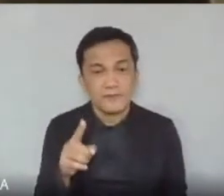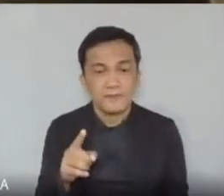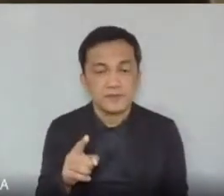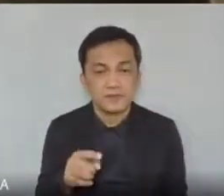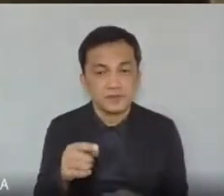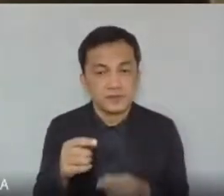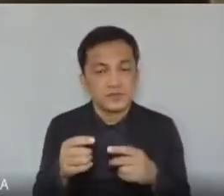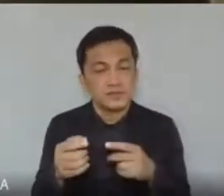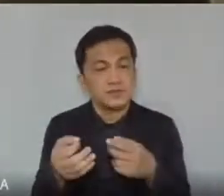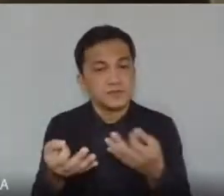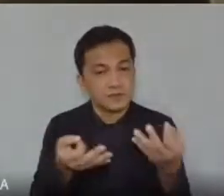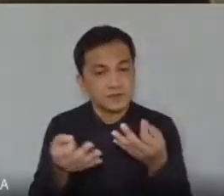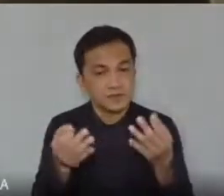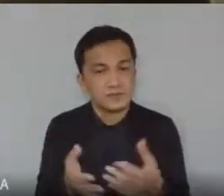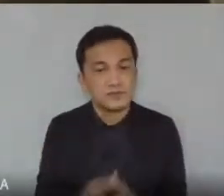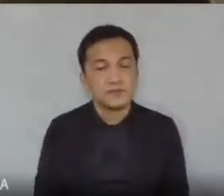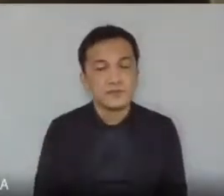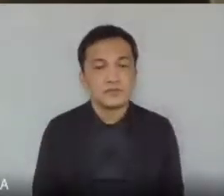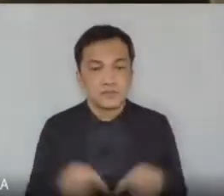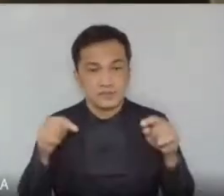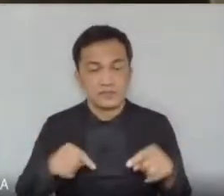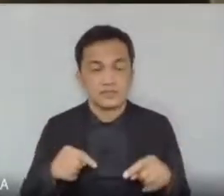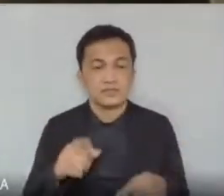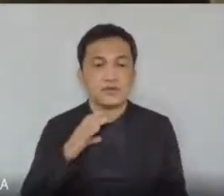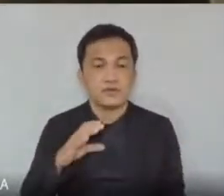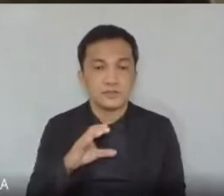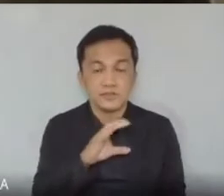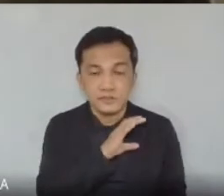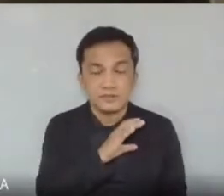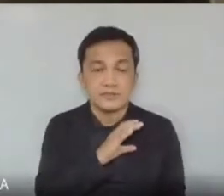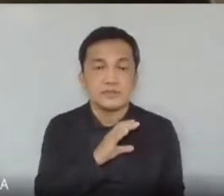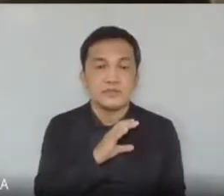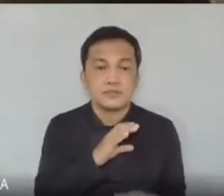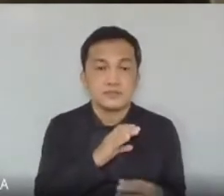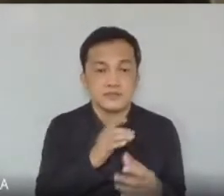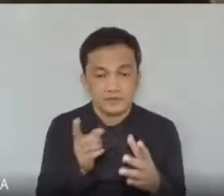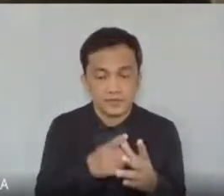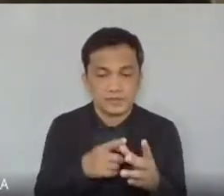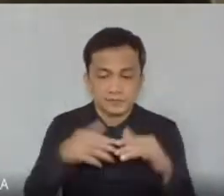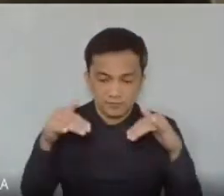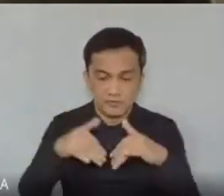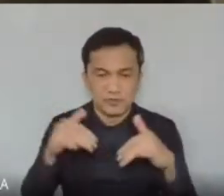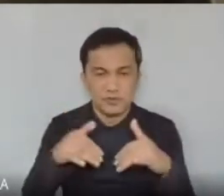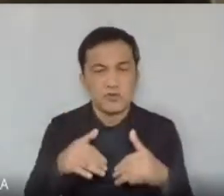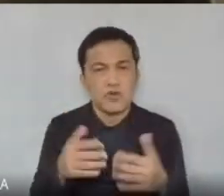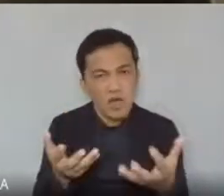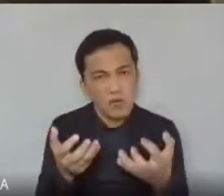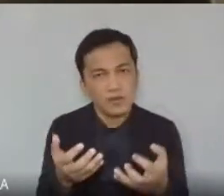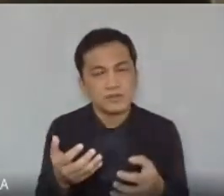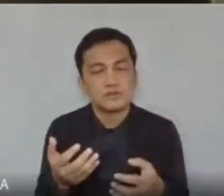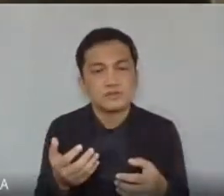and earlier Dr. Jimmy Montoya. Although he was not with us, he was able to share his